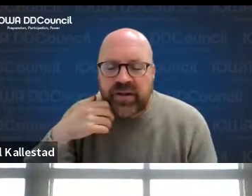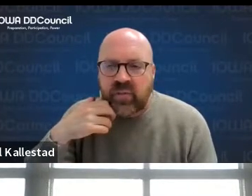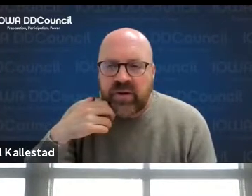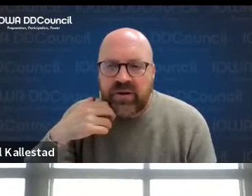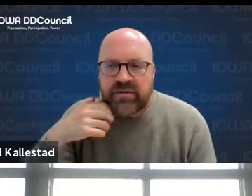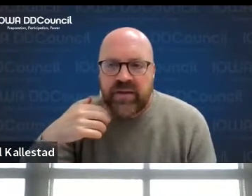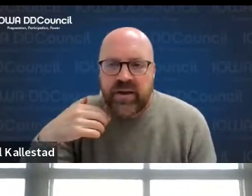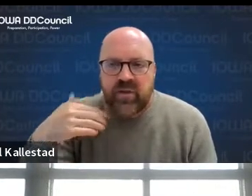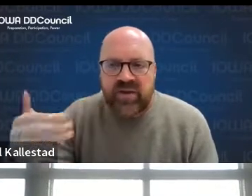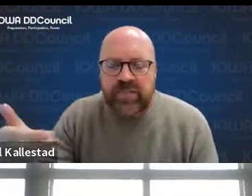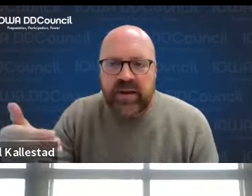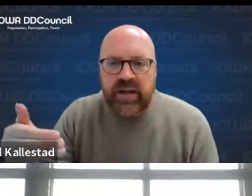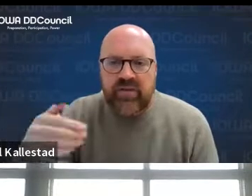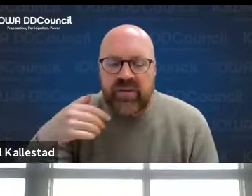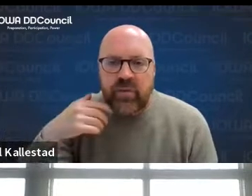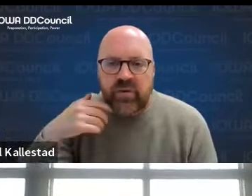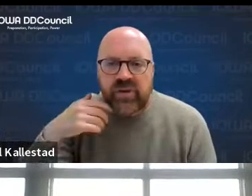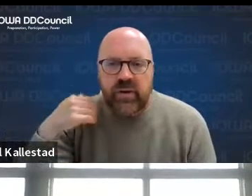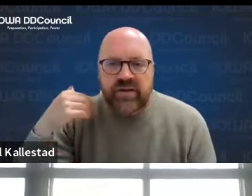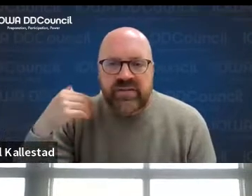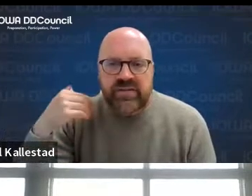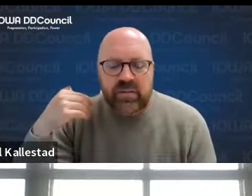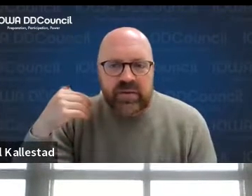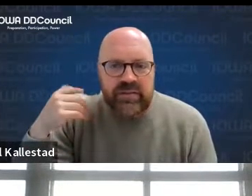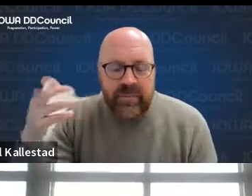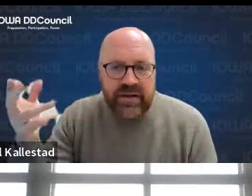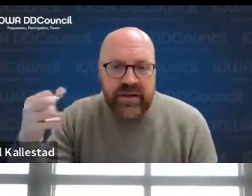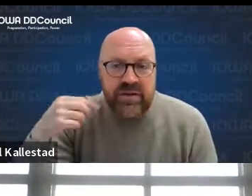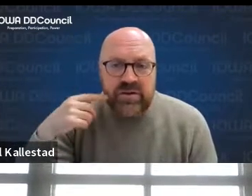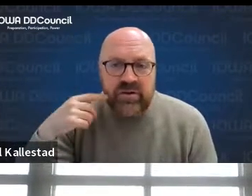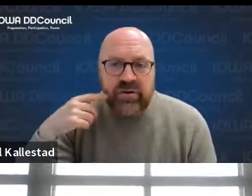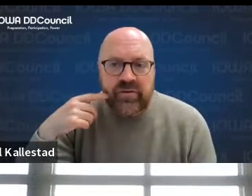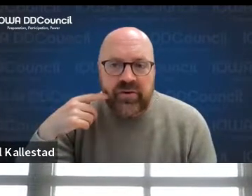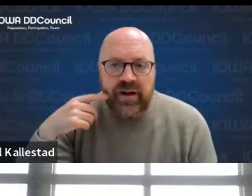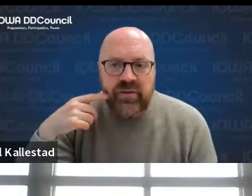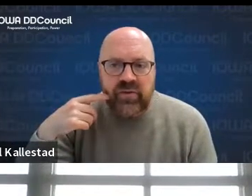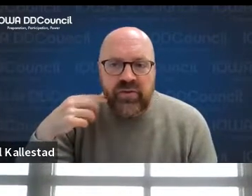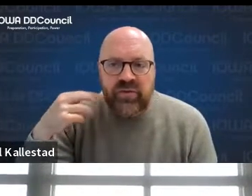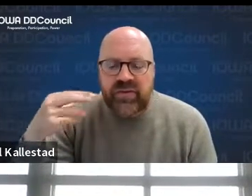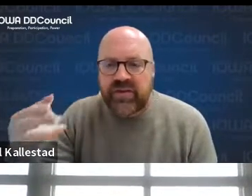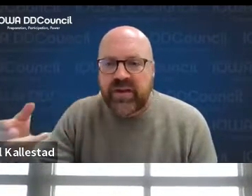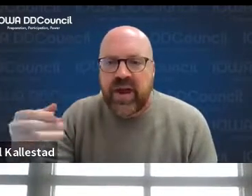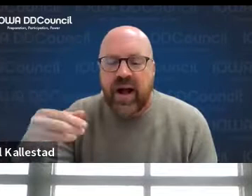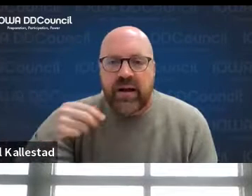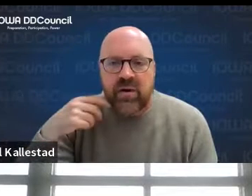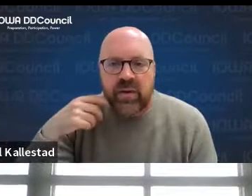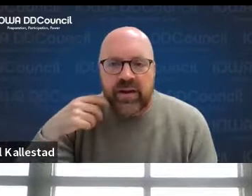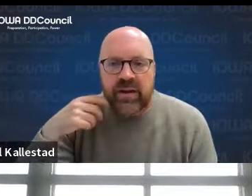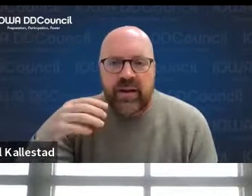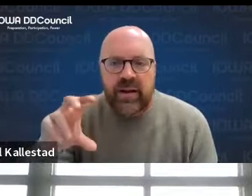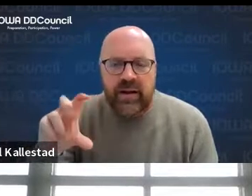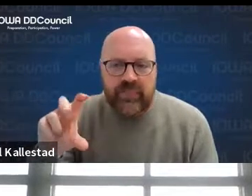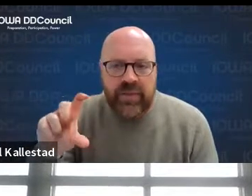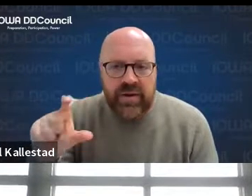those things, whether it's respite care for someone who's in crisis, or that'd be an additional service or kind of a new service. If it's